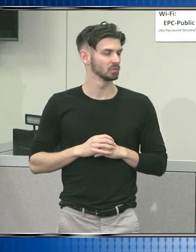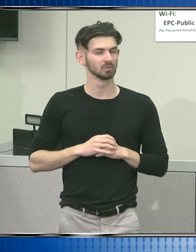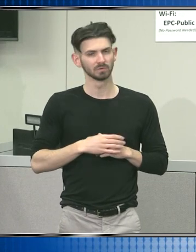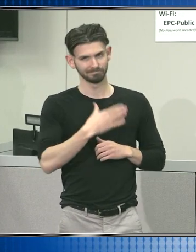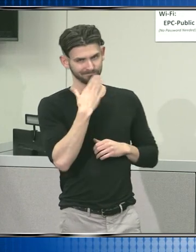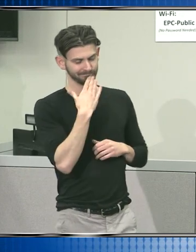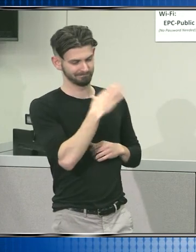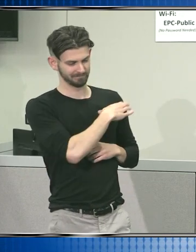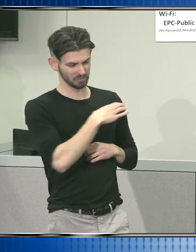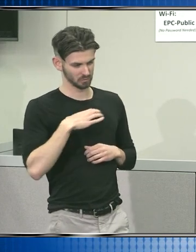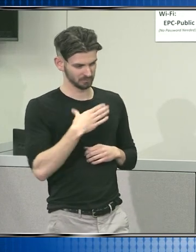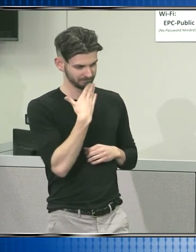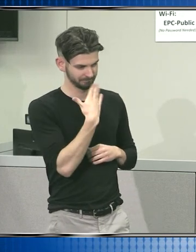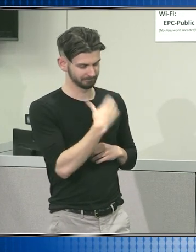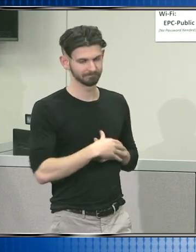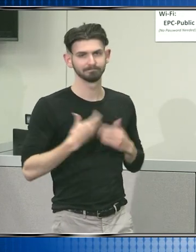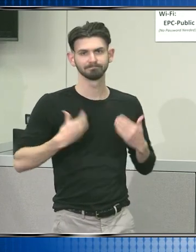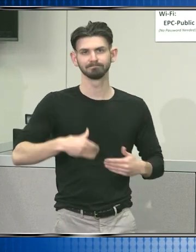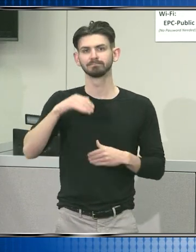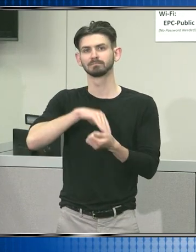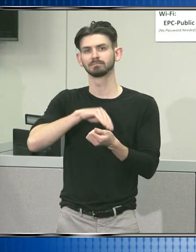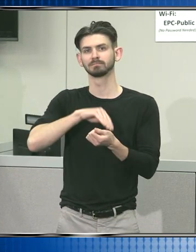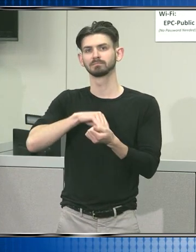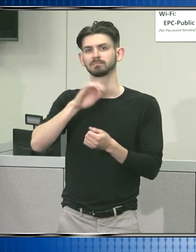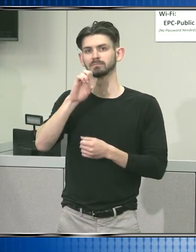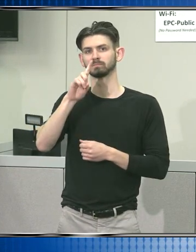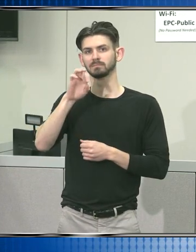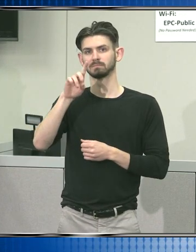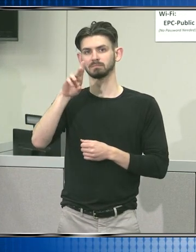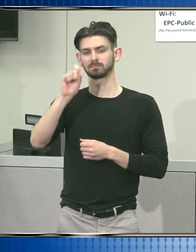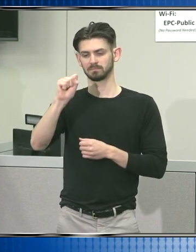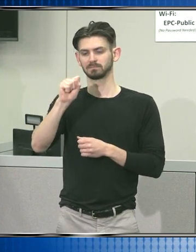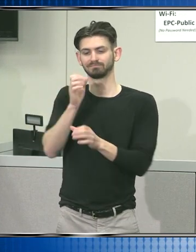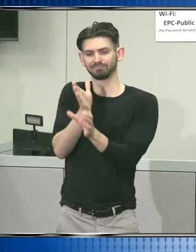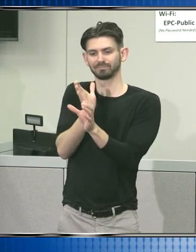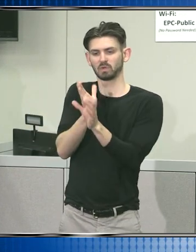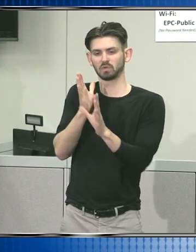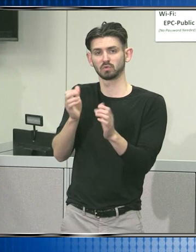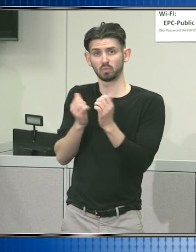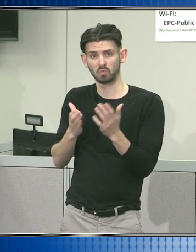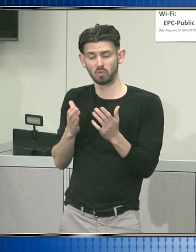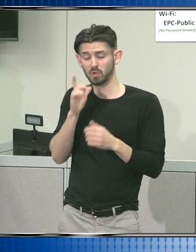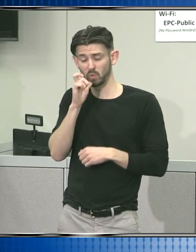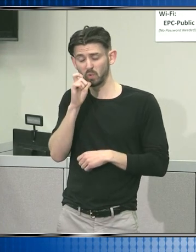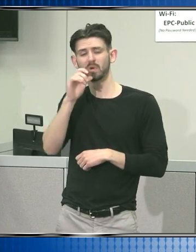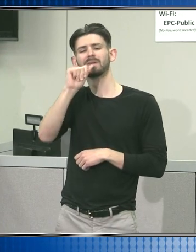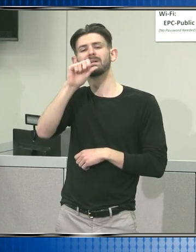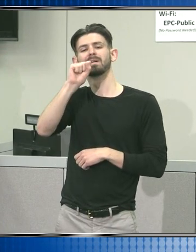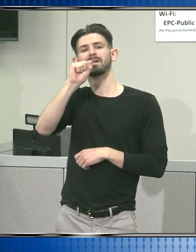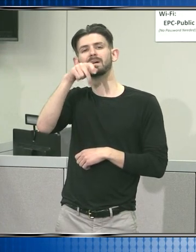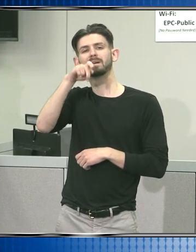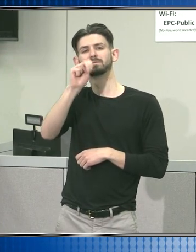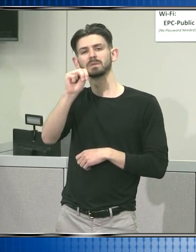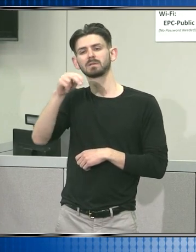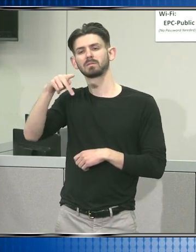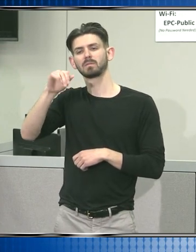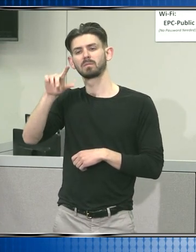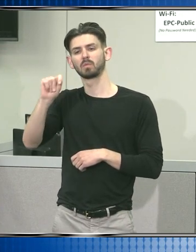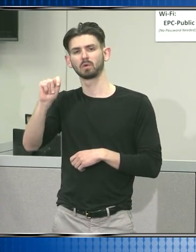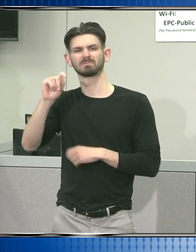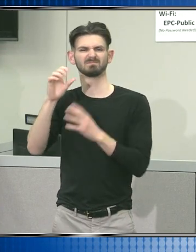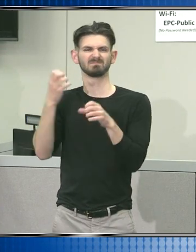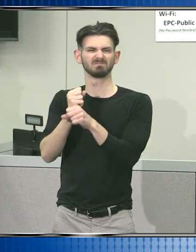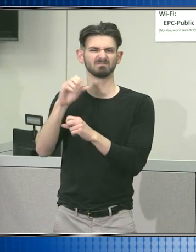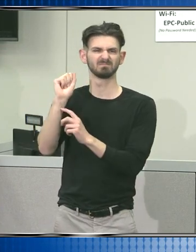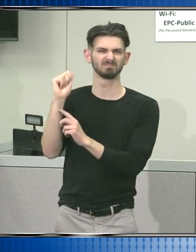Thank you, Commissioner. So I'm Dr. Edwards. I'm a clinical psychologist with Aspen Pointe, and I want to talk about some of the mental health aspects of this